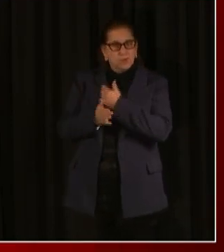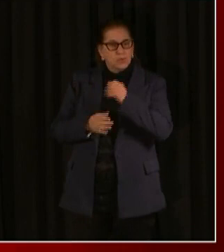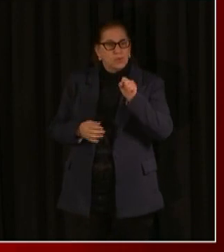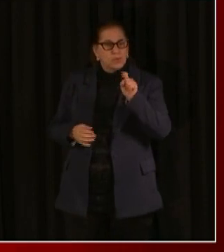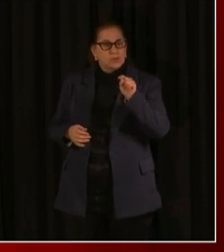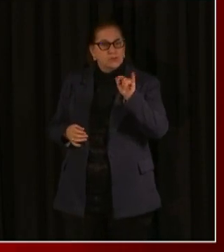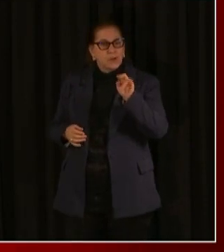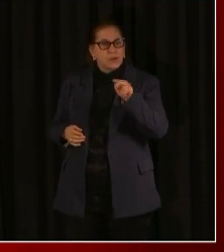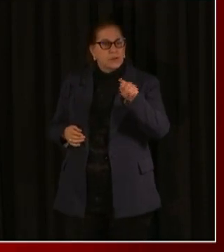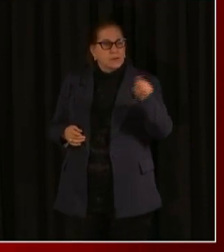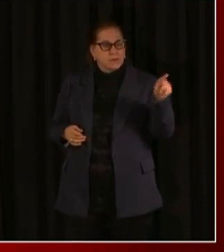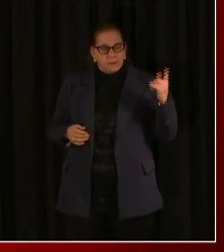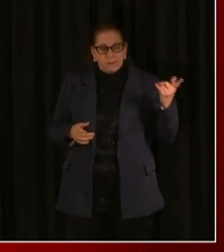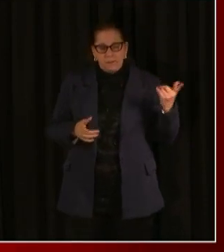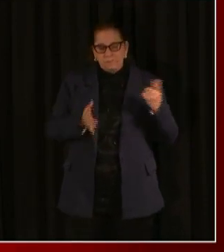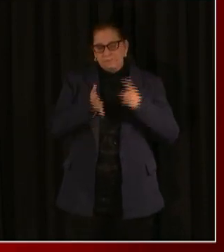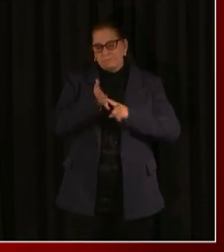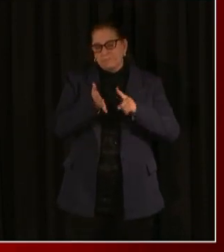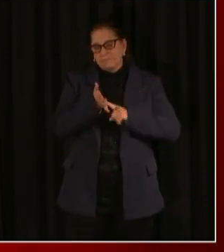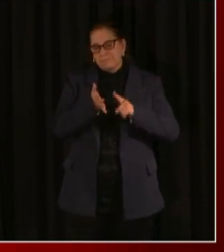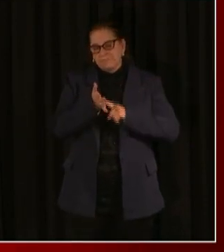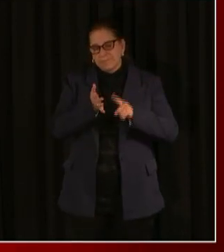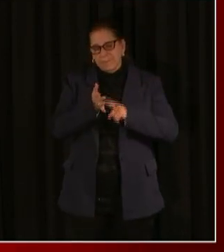is, obviously much less.